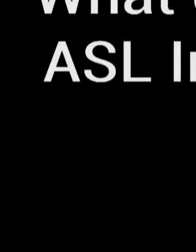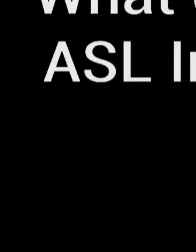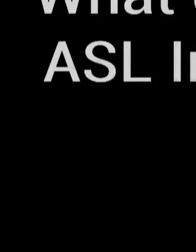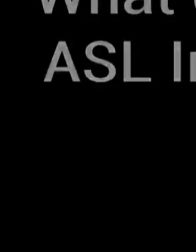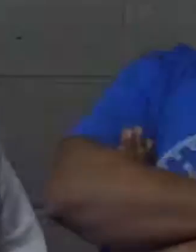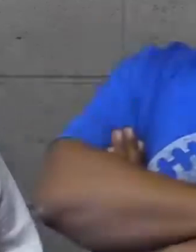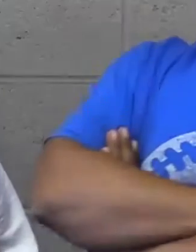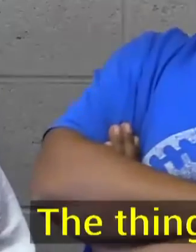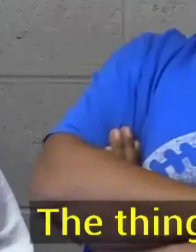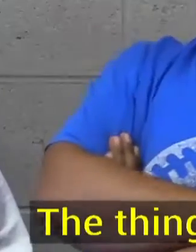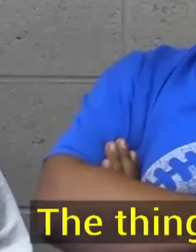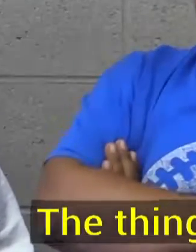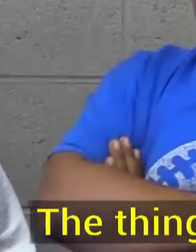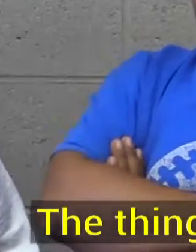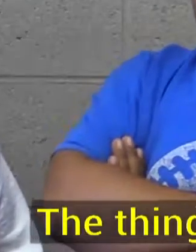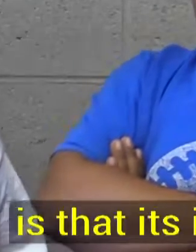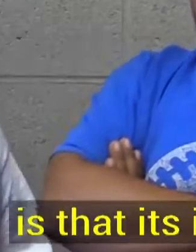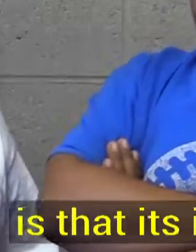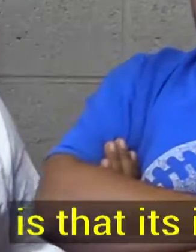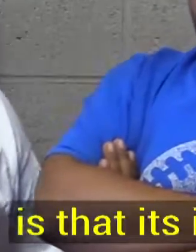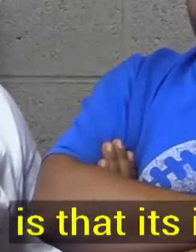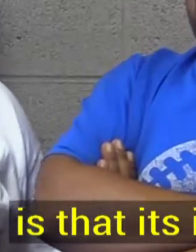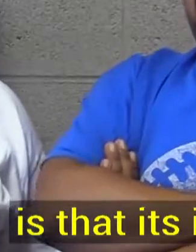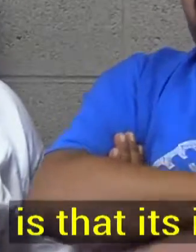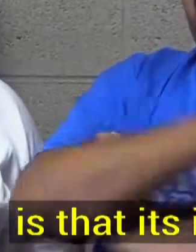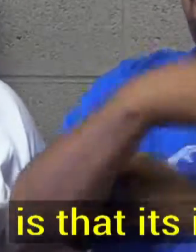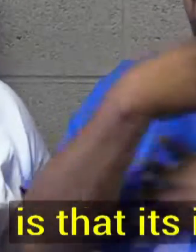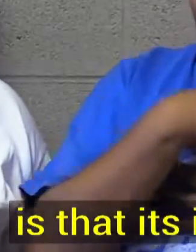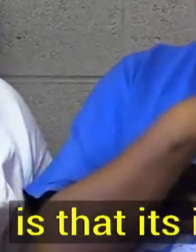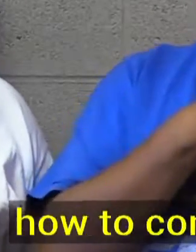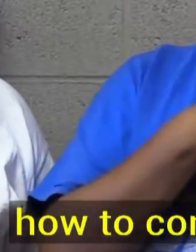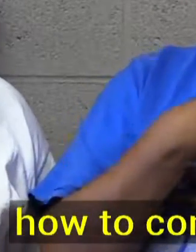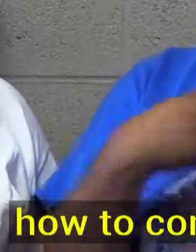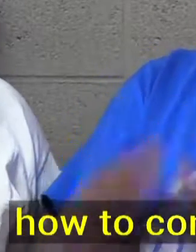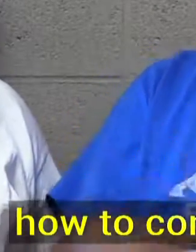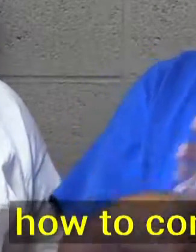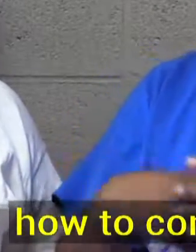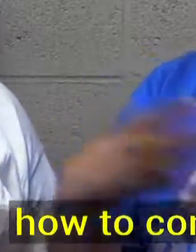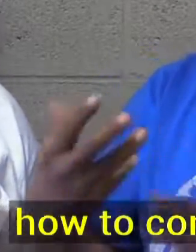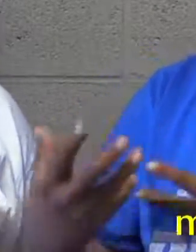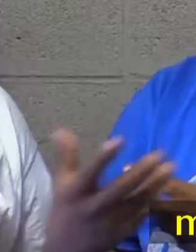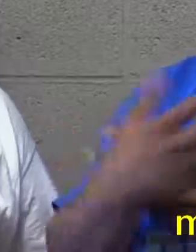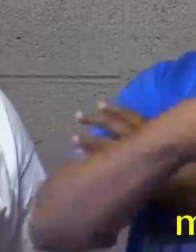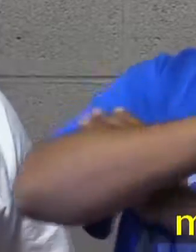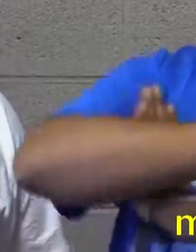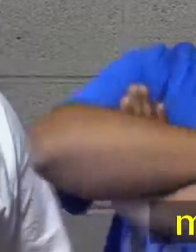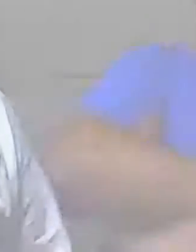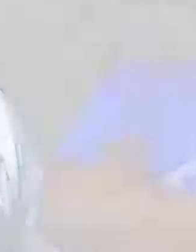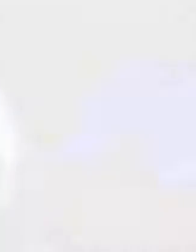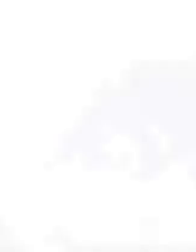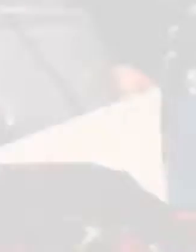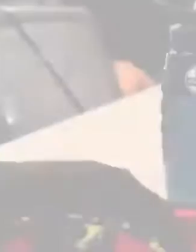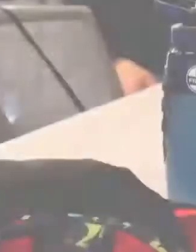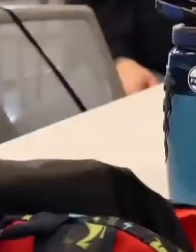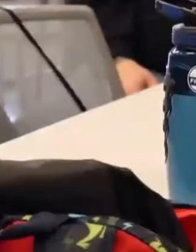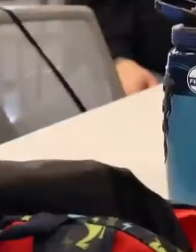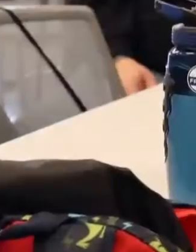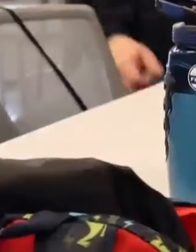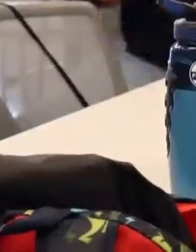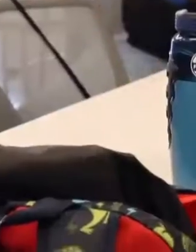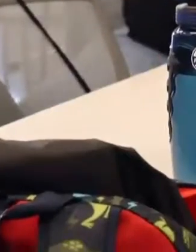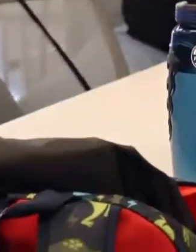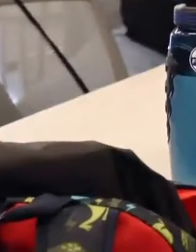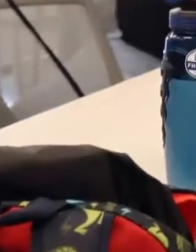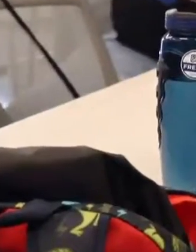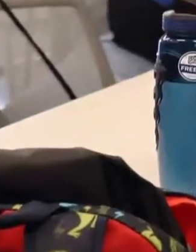Immersion Camp? The thing I like about it is that it's teaching me how to communicate with my son. A class